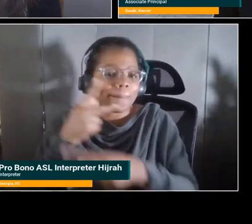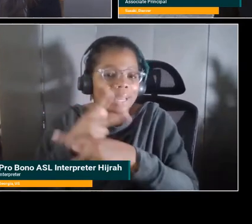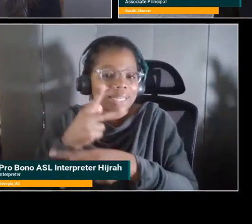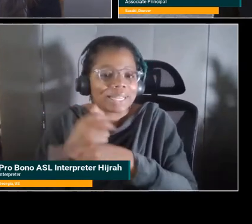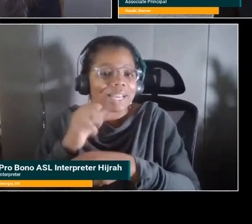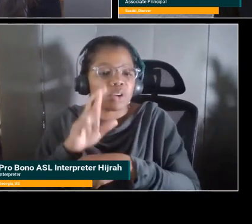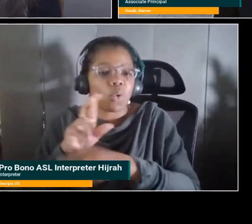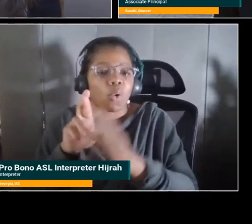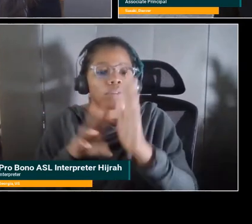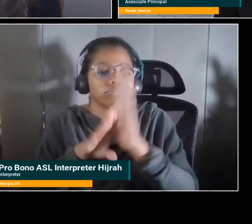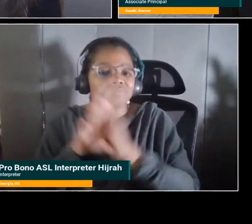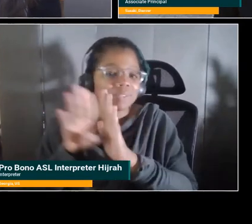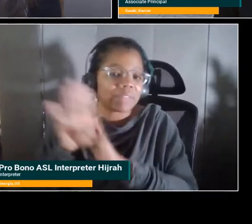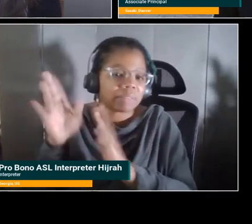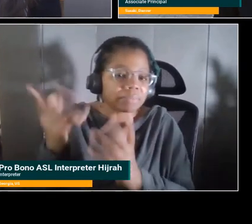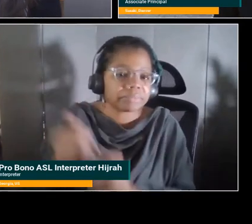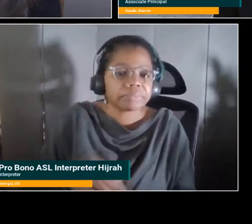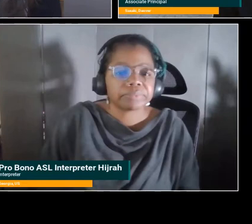new development.